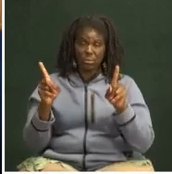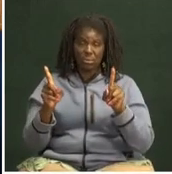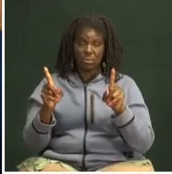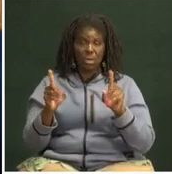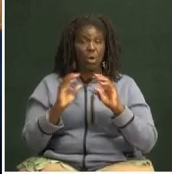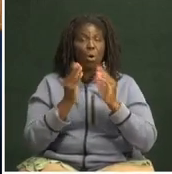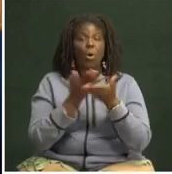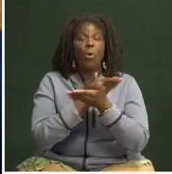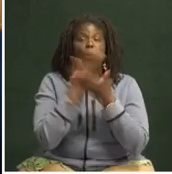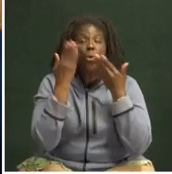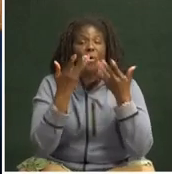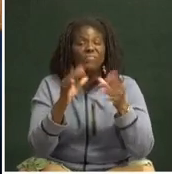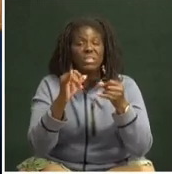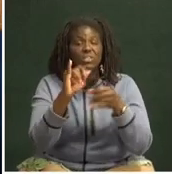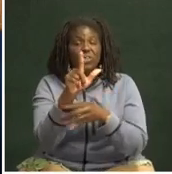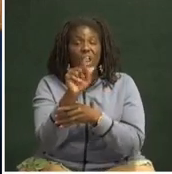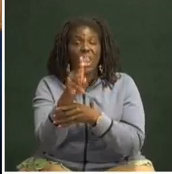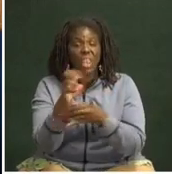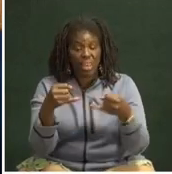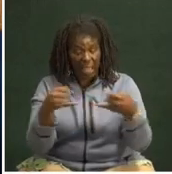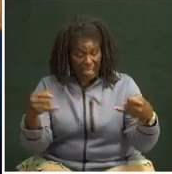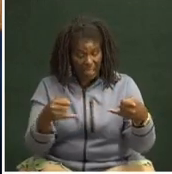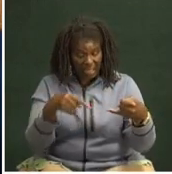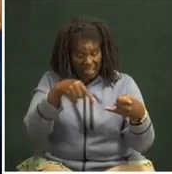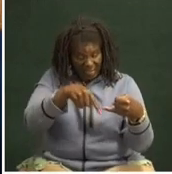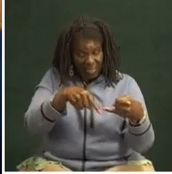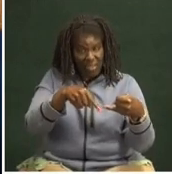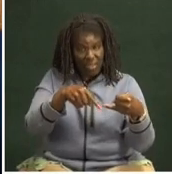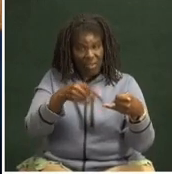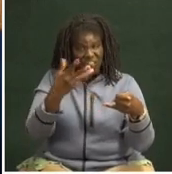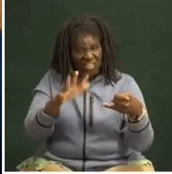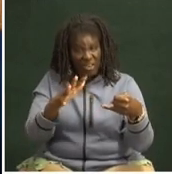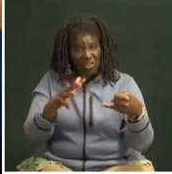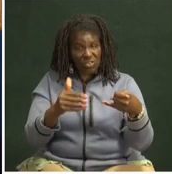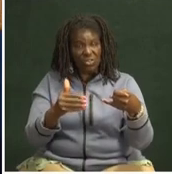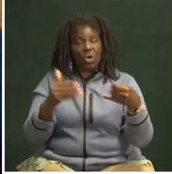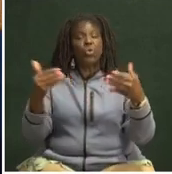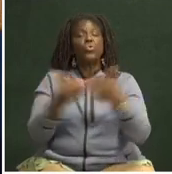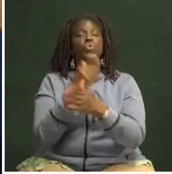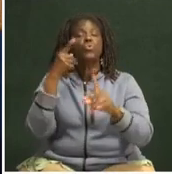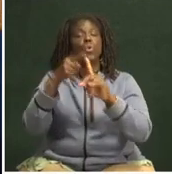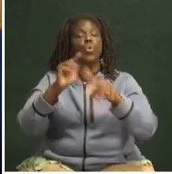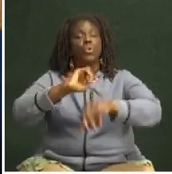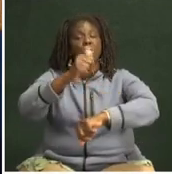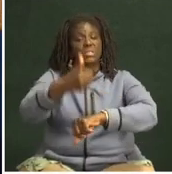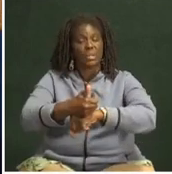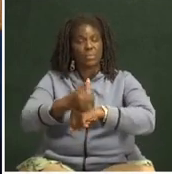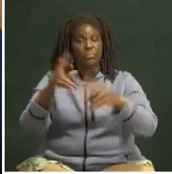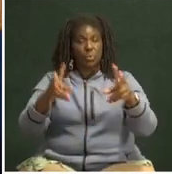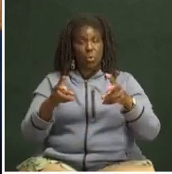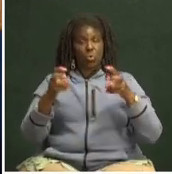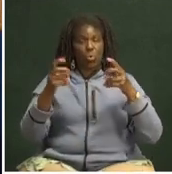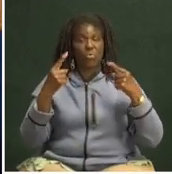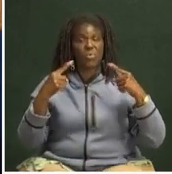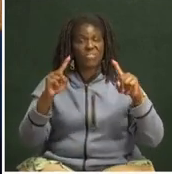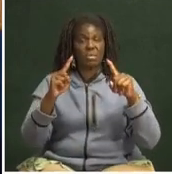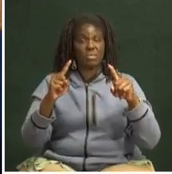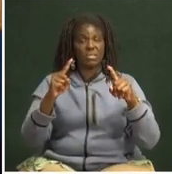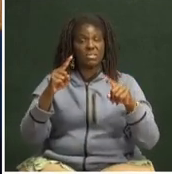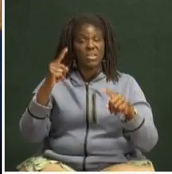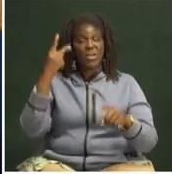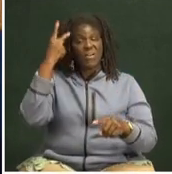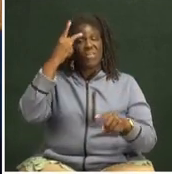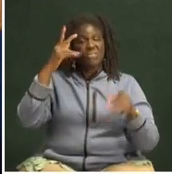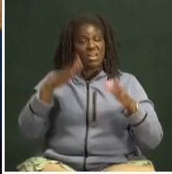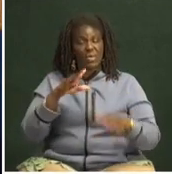is no finish line. When you reach one goal, find a new one. This is a quote from the famous philosopher,